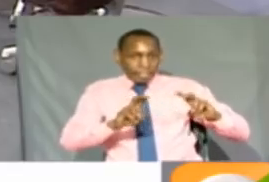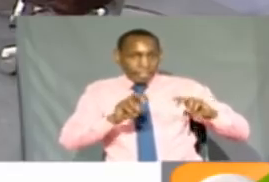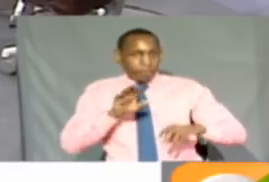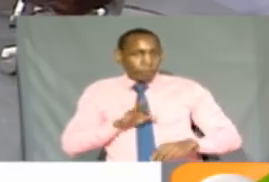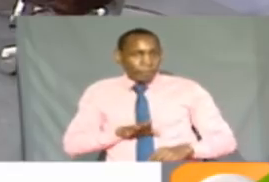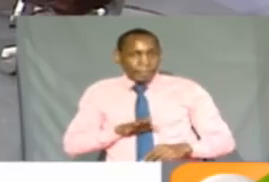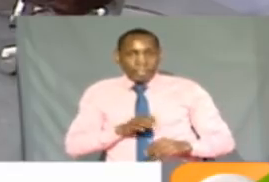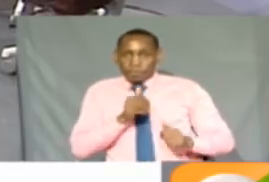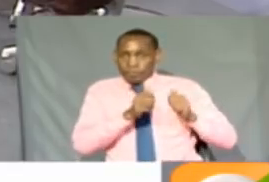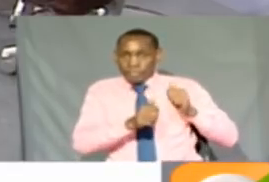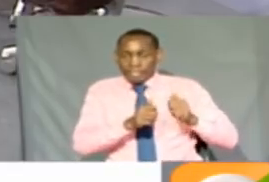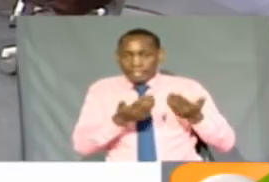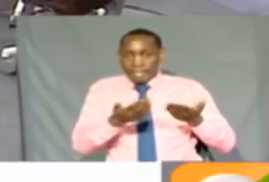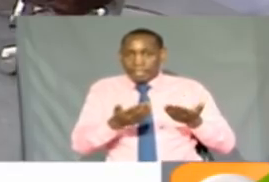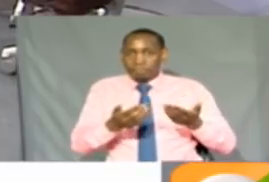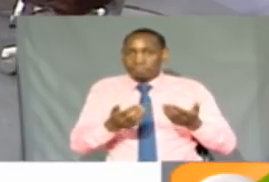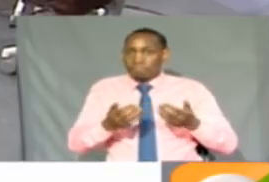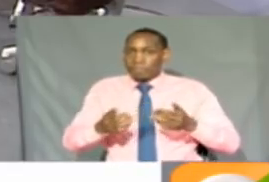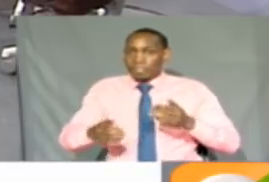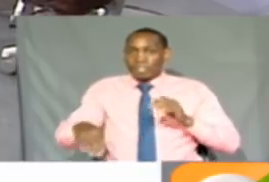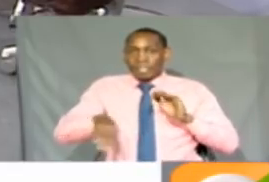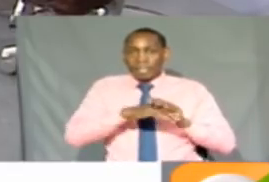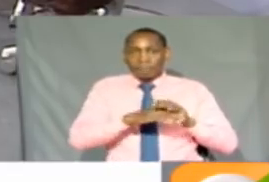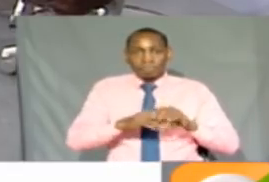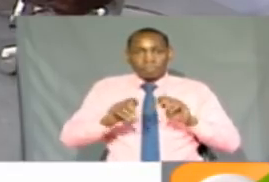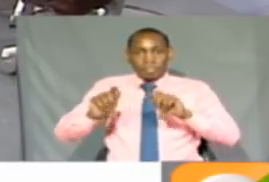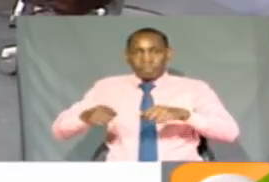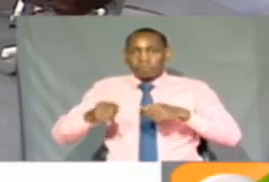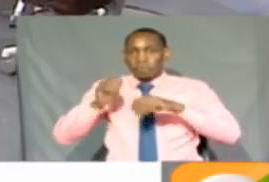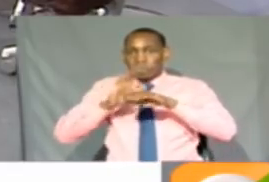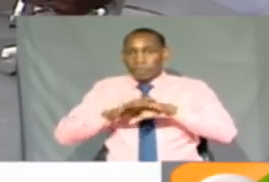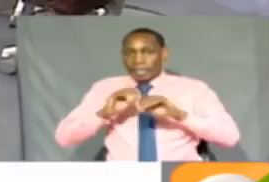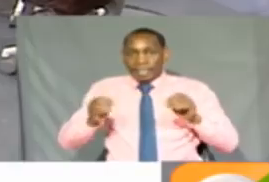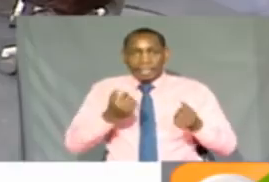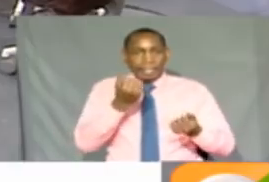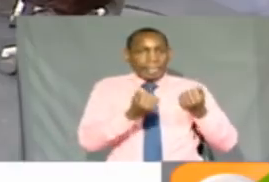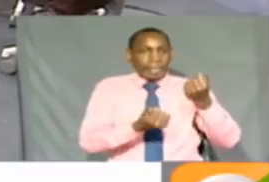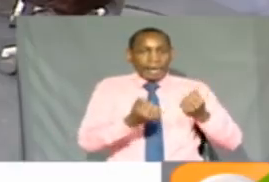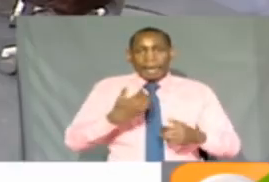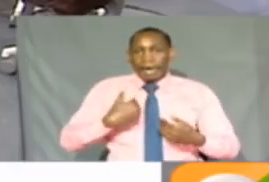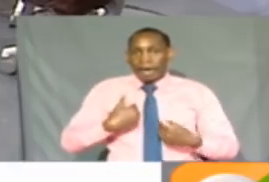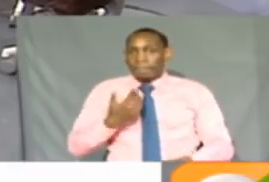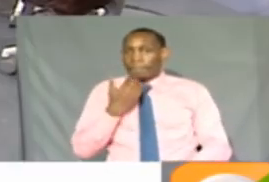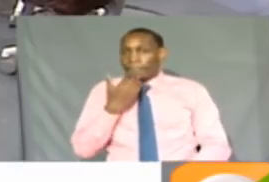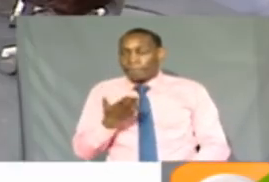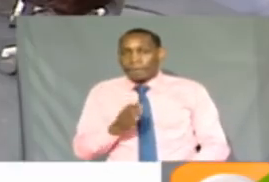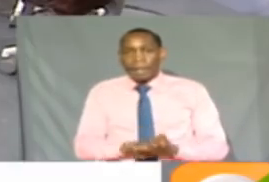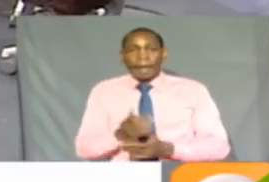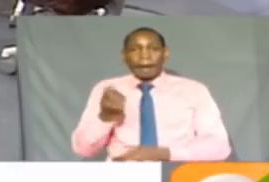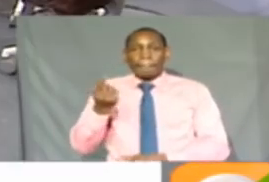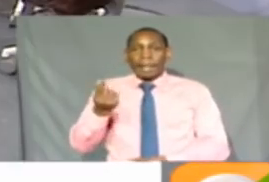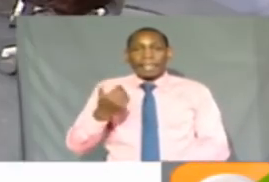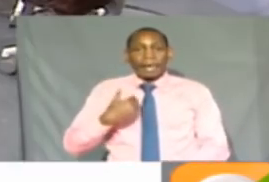if you're already being dismissed because you're not wearing the right shoes, or you're not even driving a car, you don't have the right